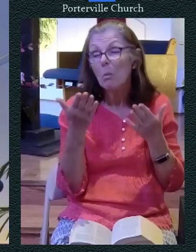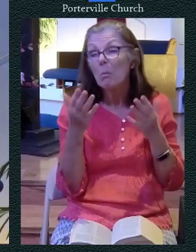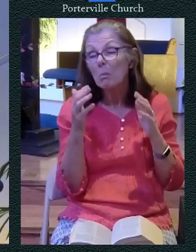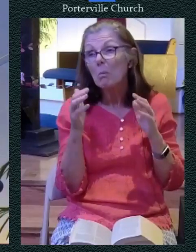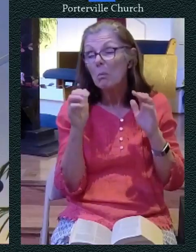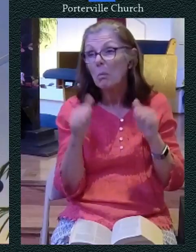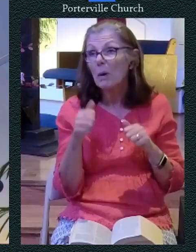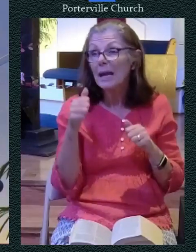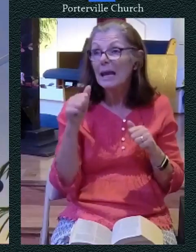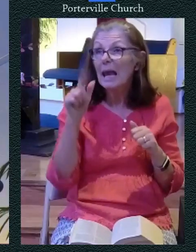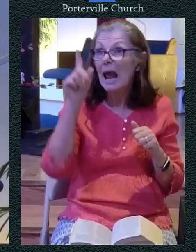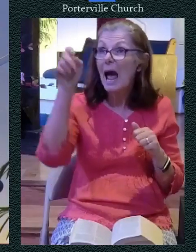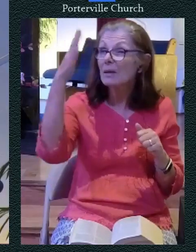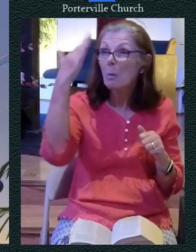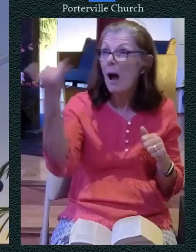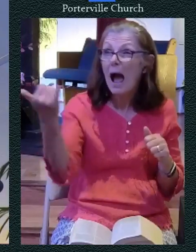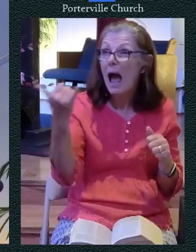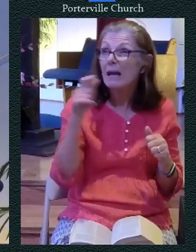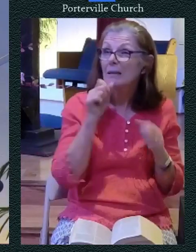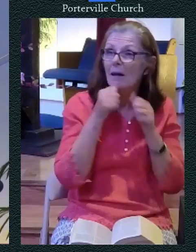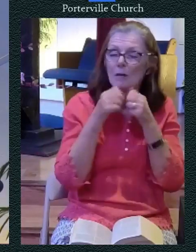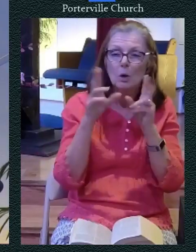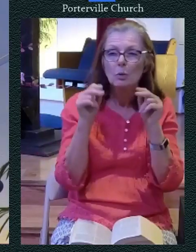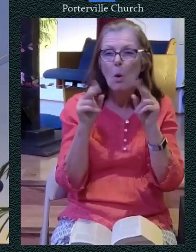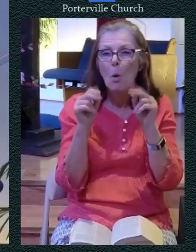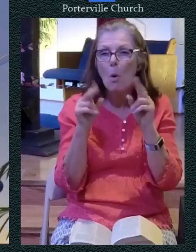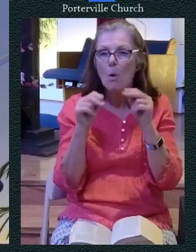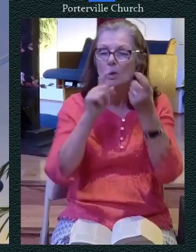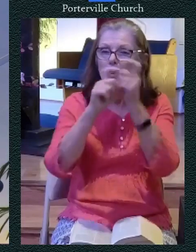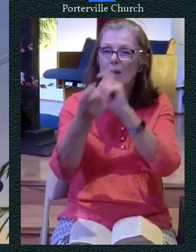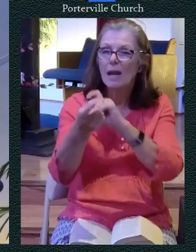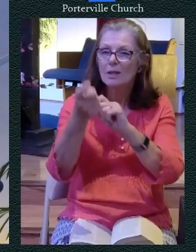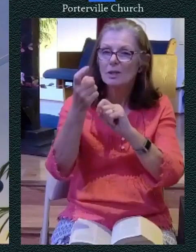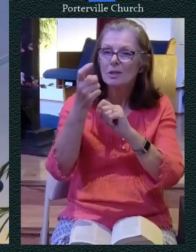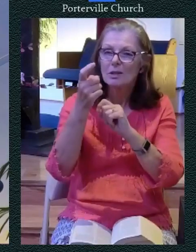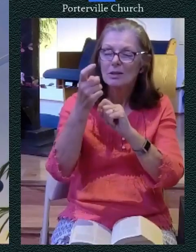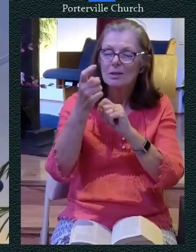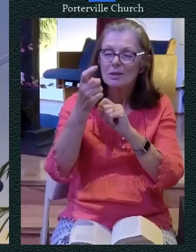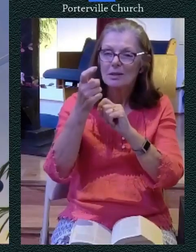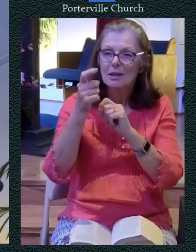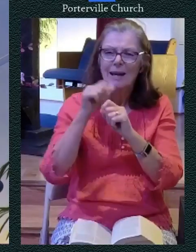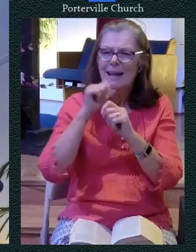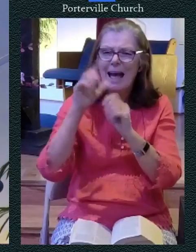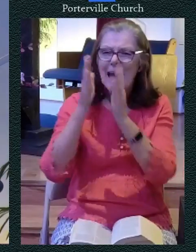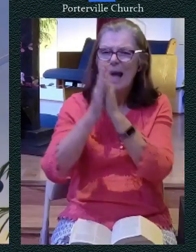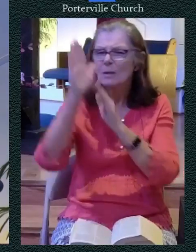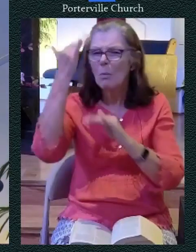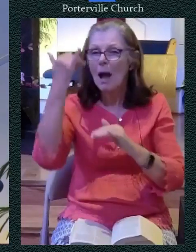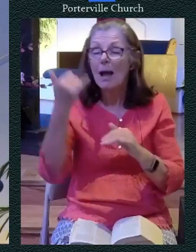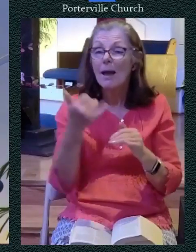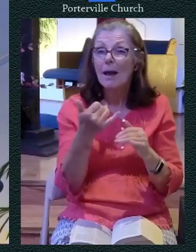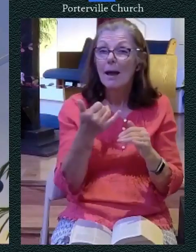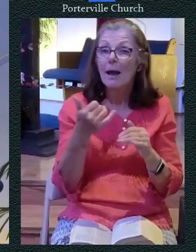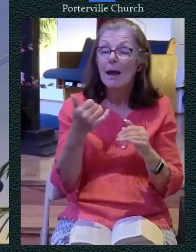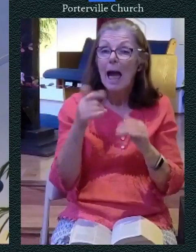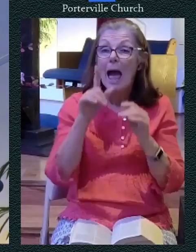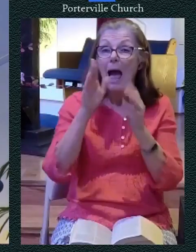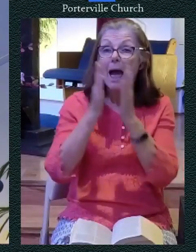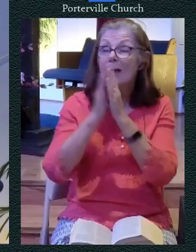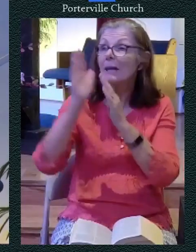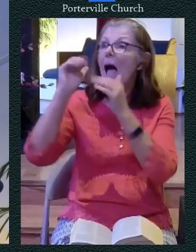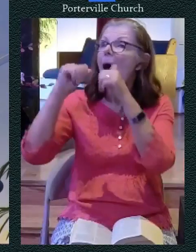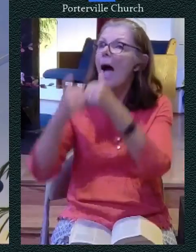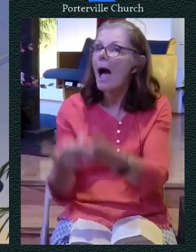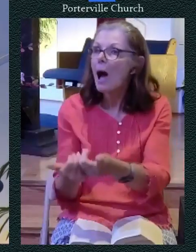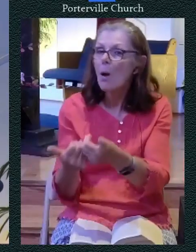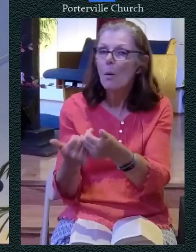have to suffer this way? No, shift your question. Don't ask the why question. Ask the how question. How do I